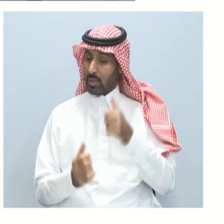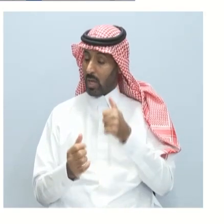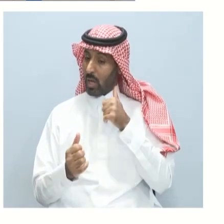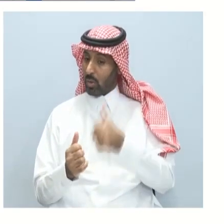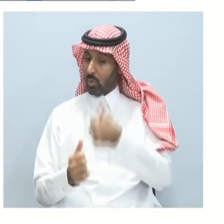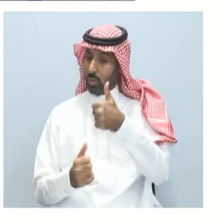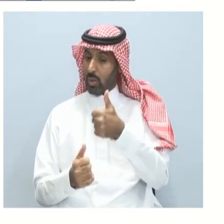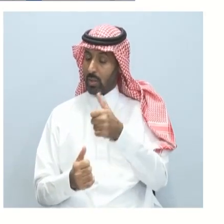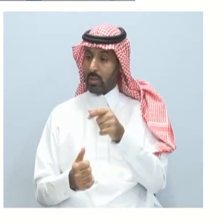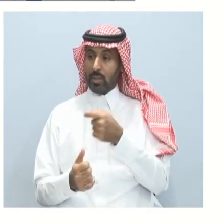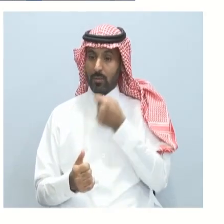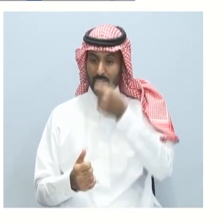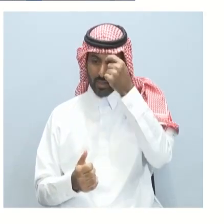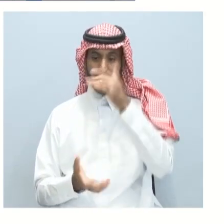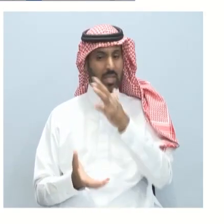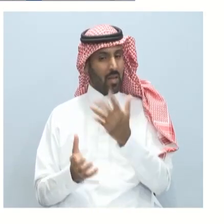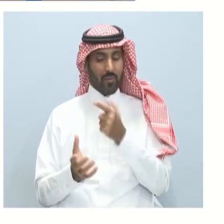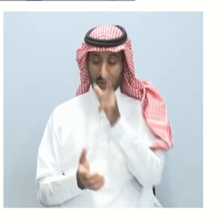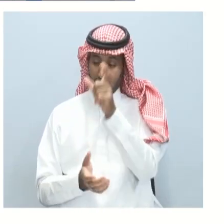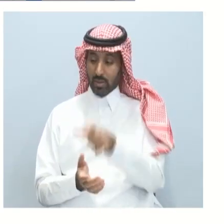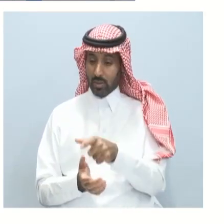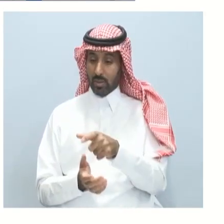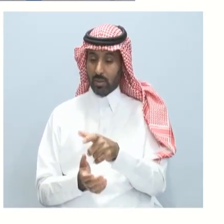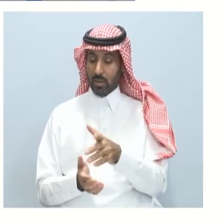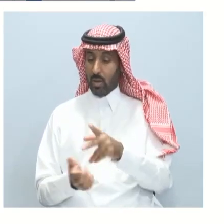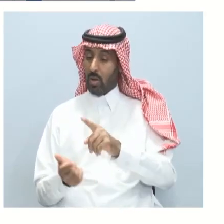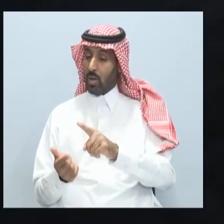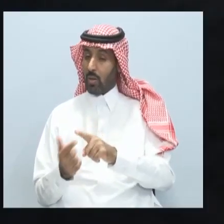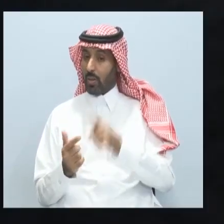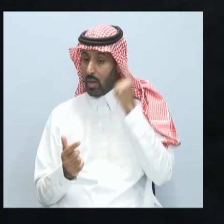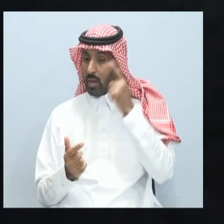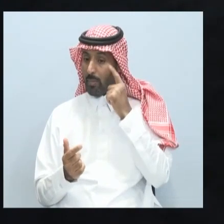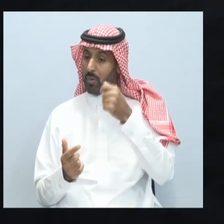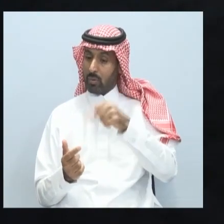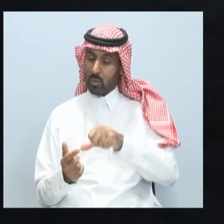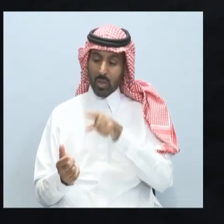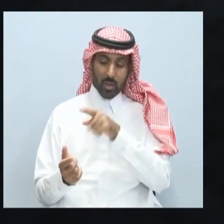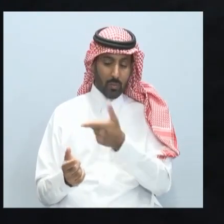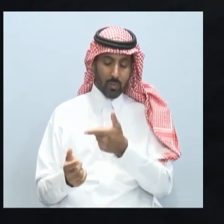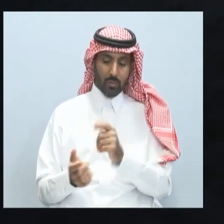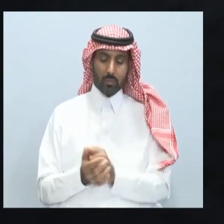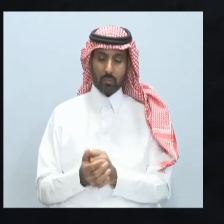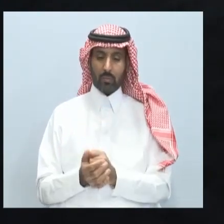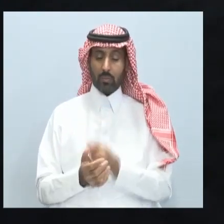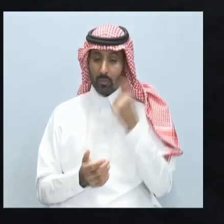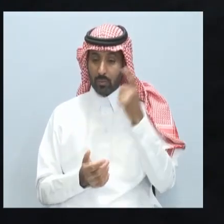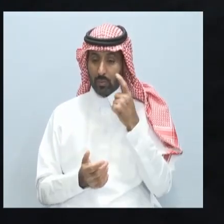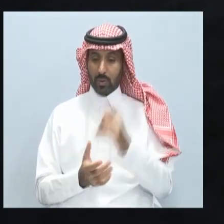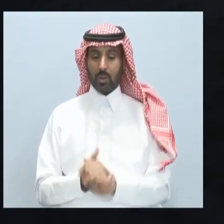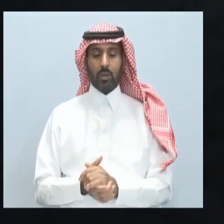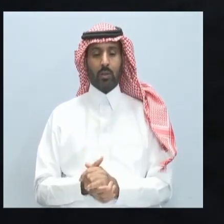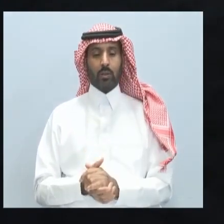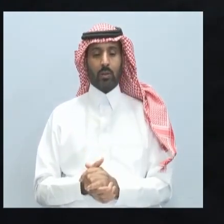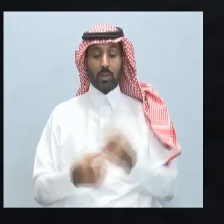negative qualities. So this is a good point. Now every person has good characteristics and also bad